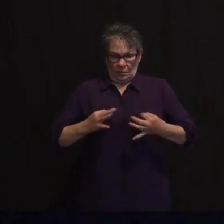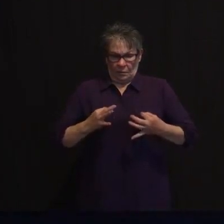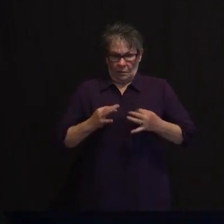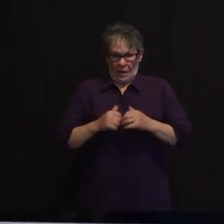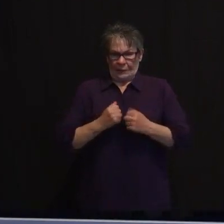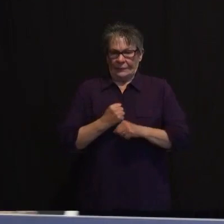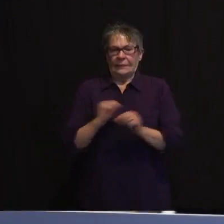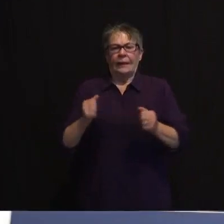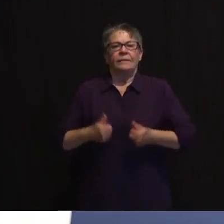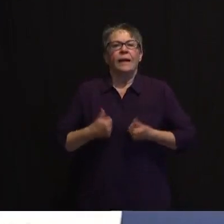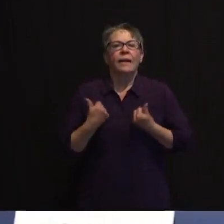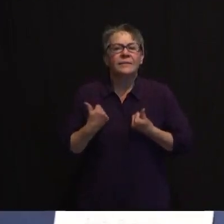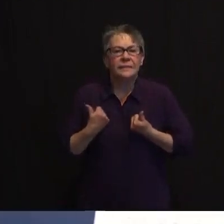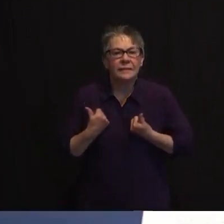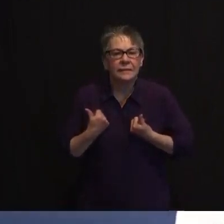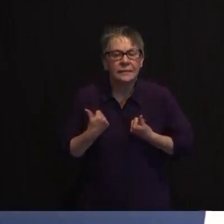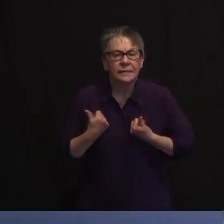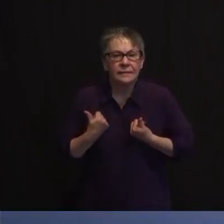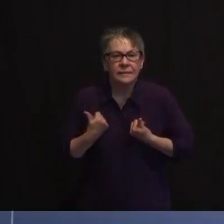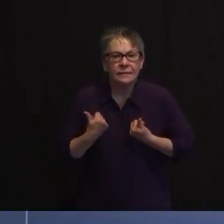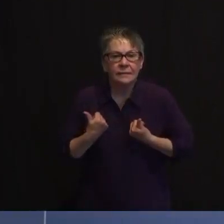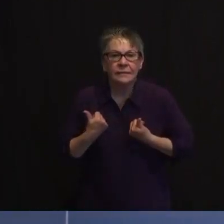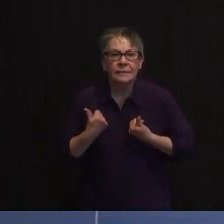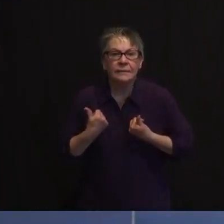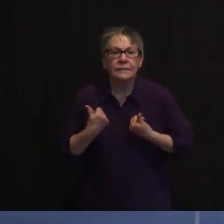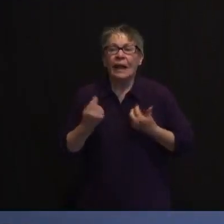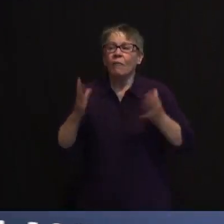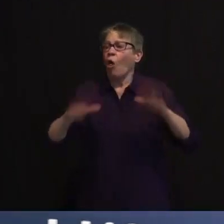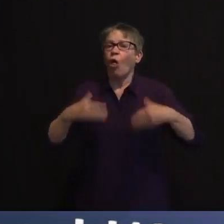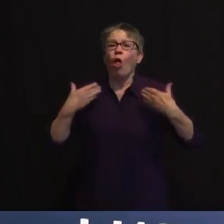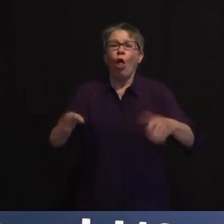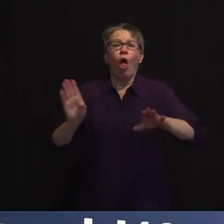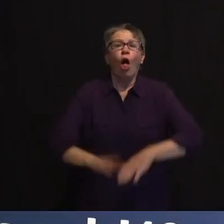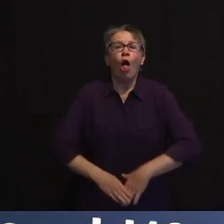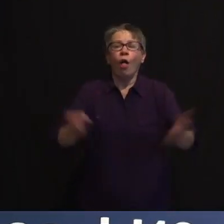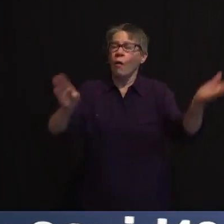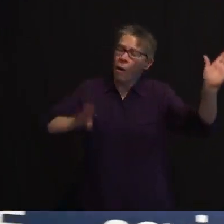any observations on second surge? Why don't you do second surge?